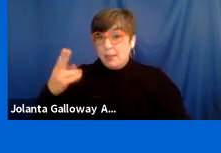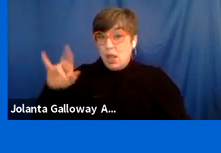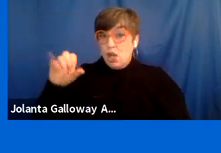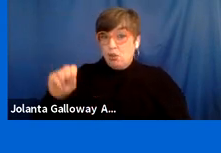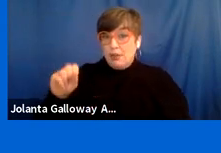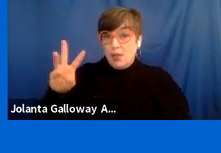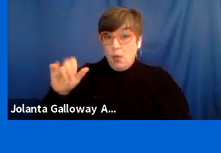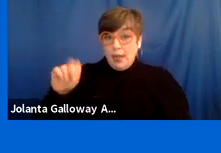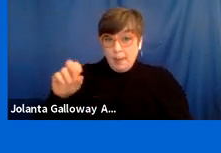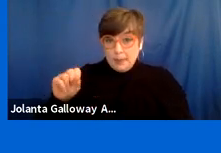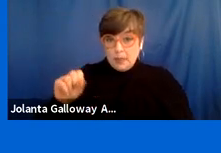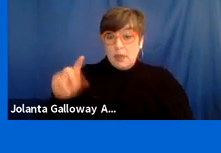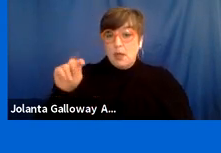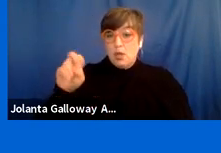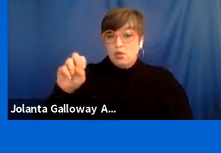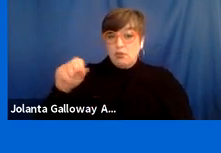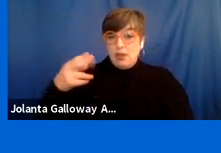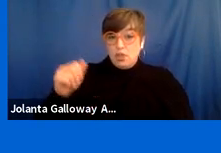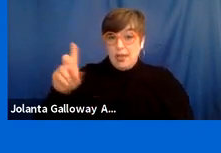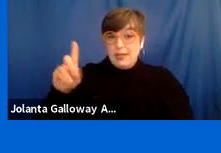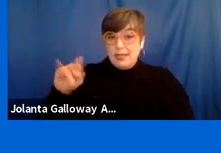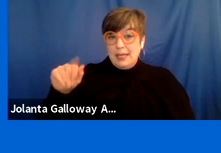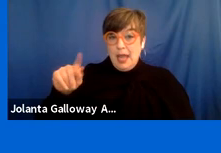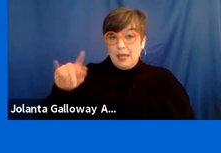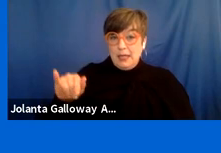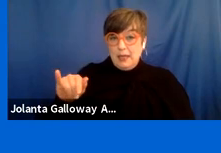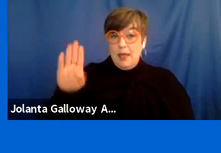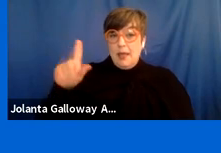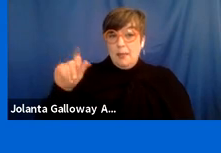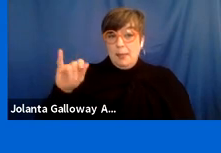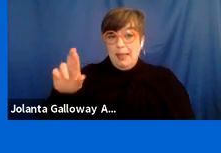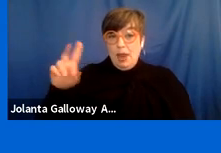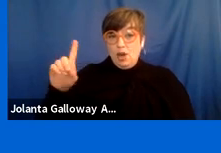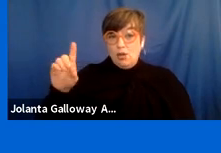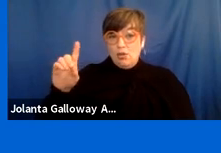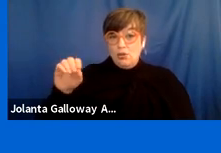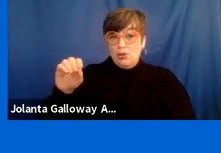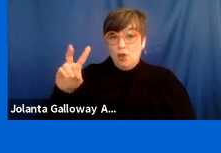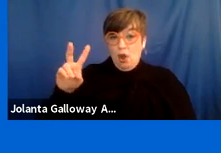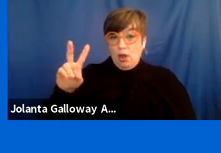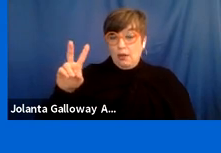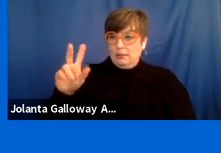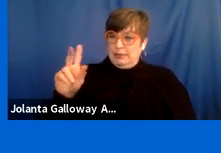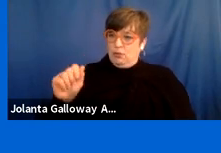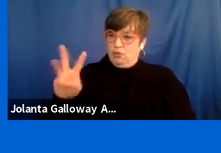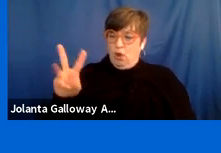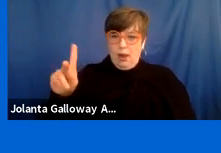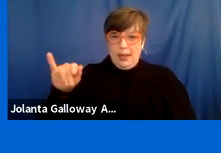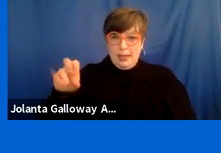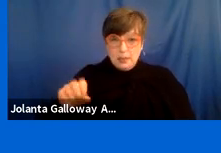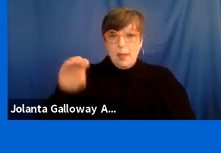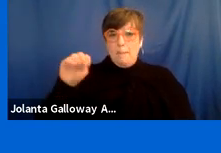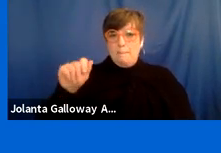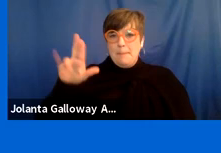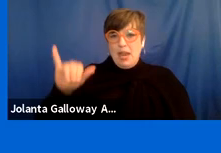Giannotti, Regine Martin, Blair Dawkins, Mary Gillen, and Athena Arasso. They have all worked tirelessly